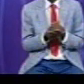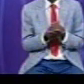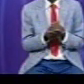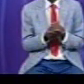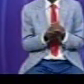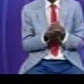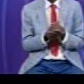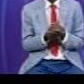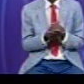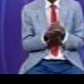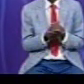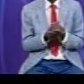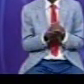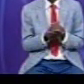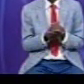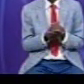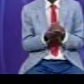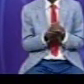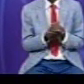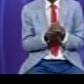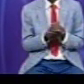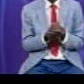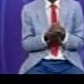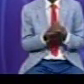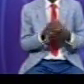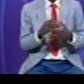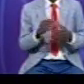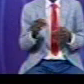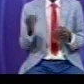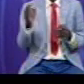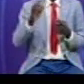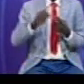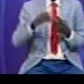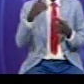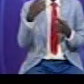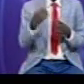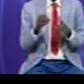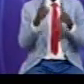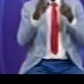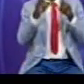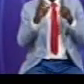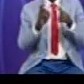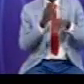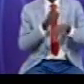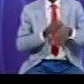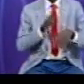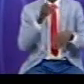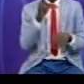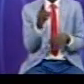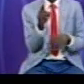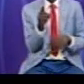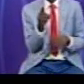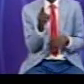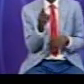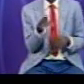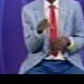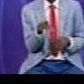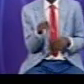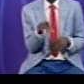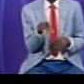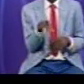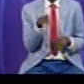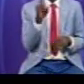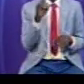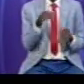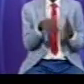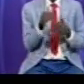them well. But it was until after the exam I realized what I had done, and I asked God for forgiveness, because it was beyond me. It was about